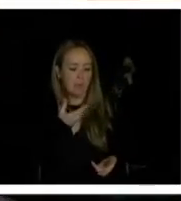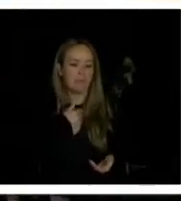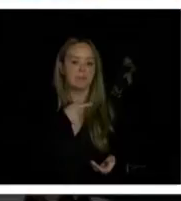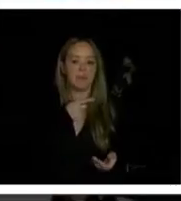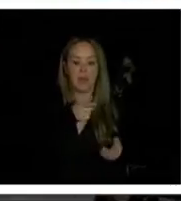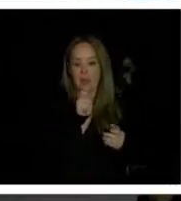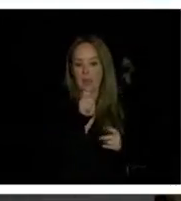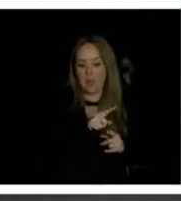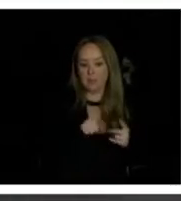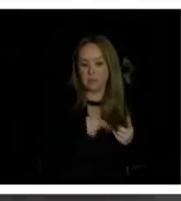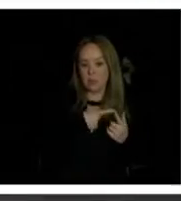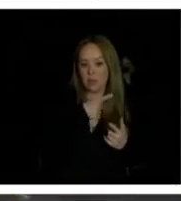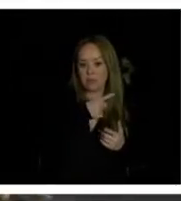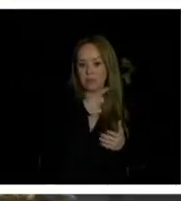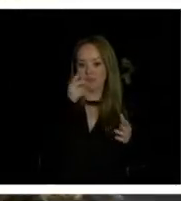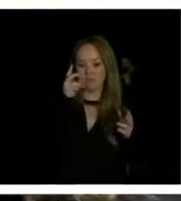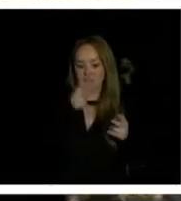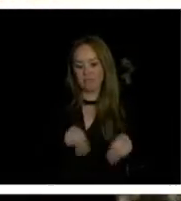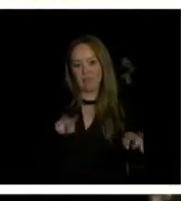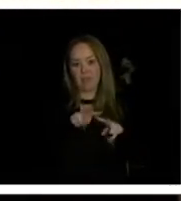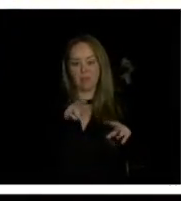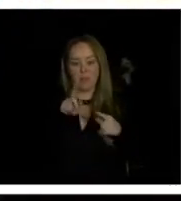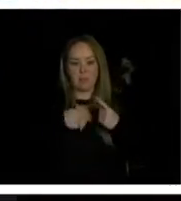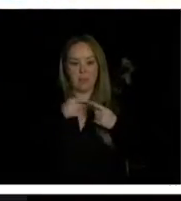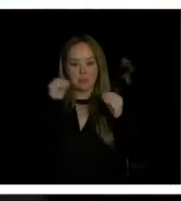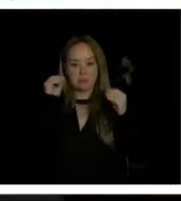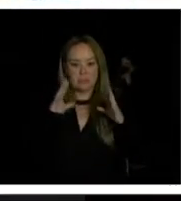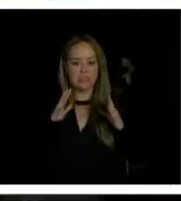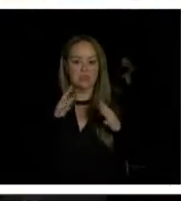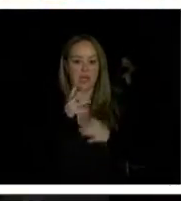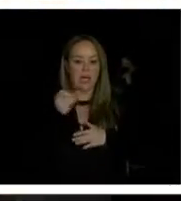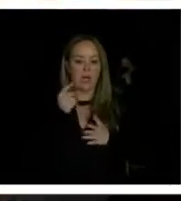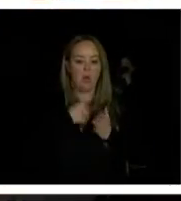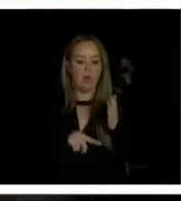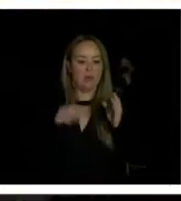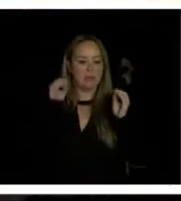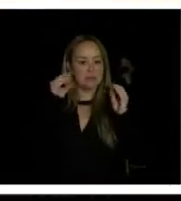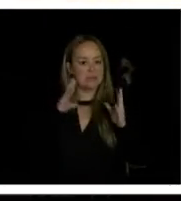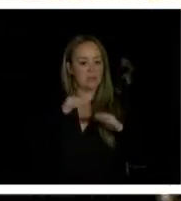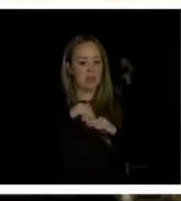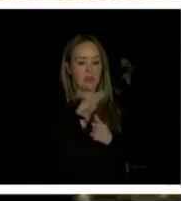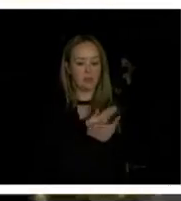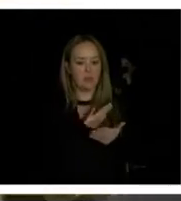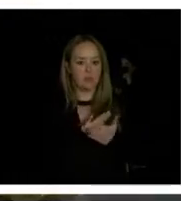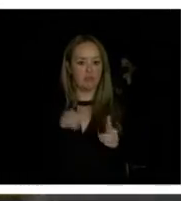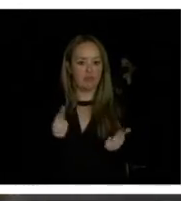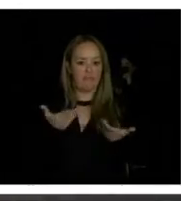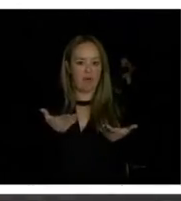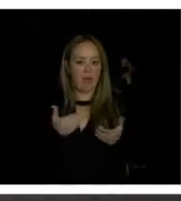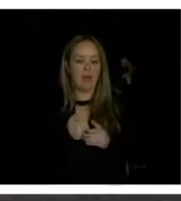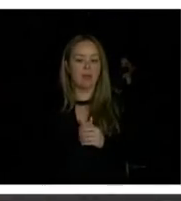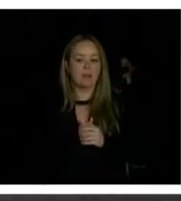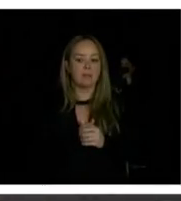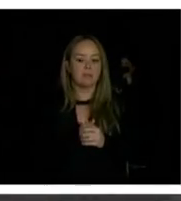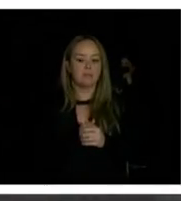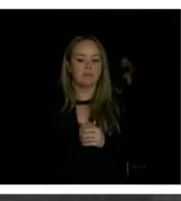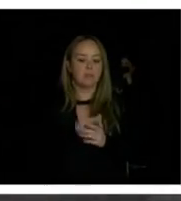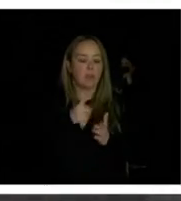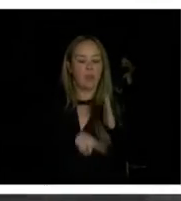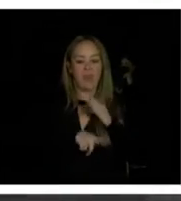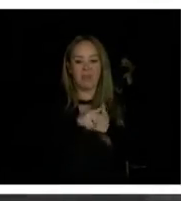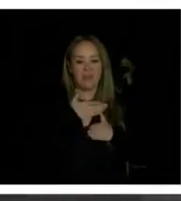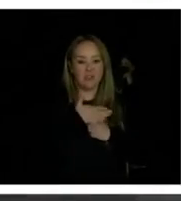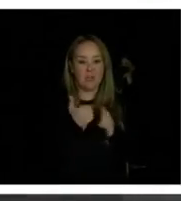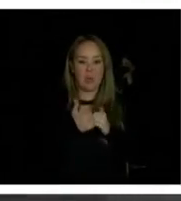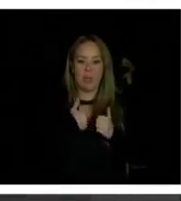them about what they value in a teacher and what the teachers at their school provide, the thing that they share with